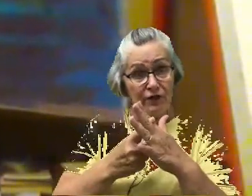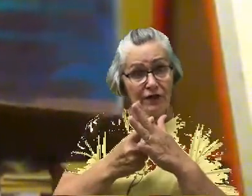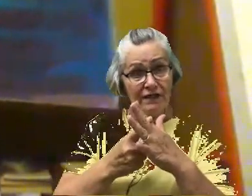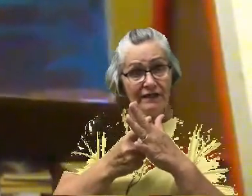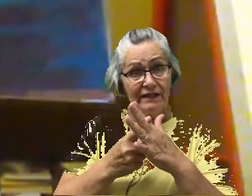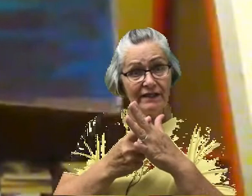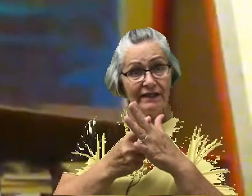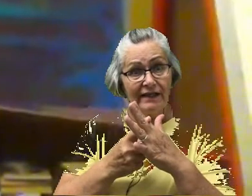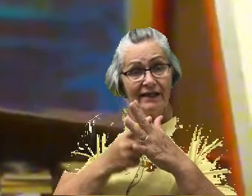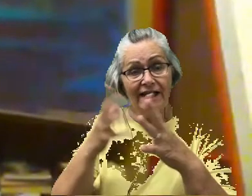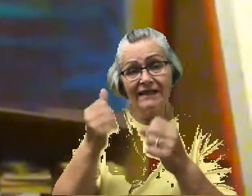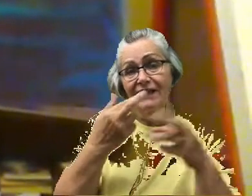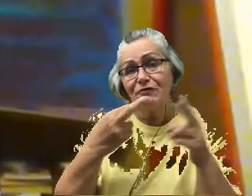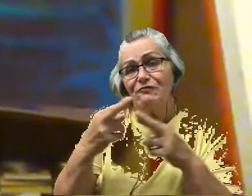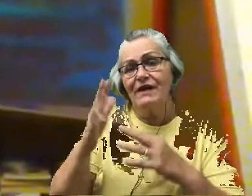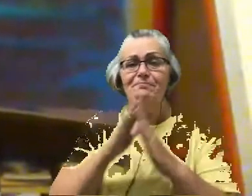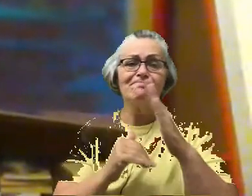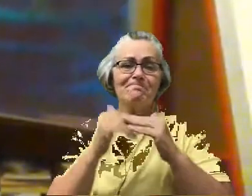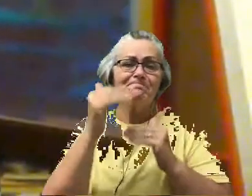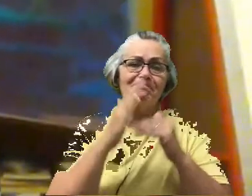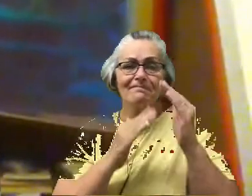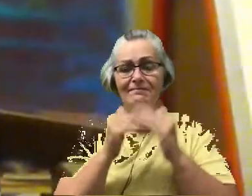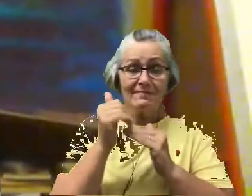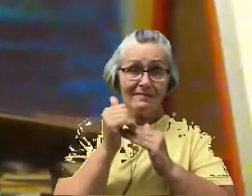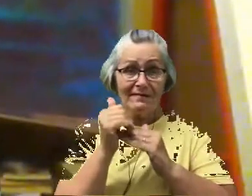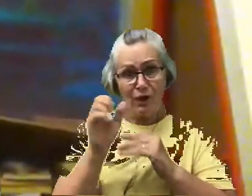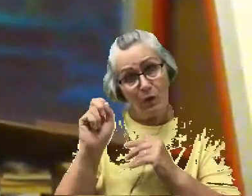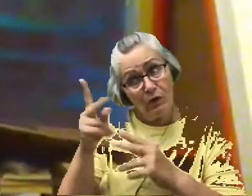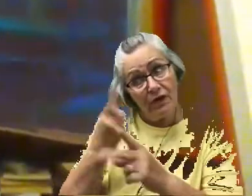ourselves all comfy cozy. Don't mind, do you?"